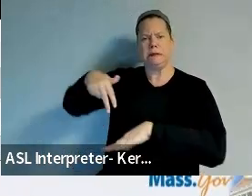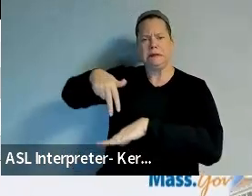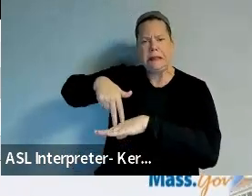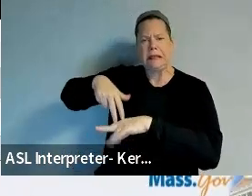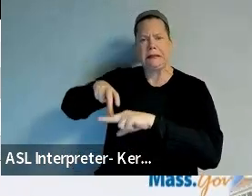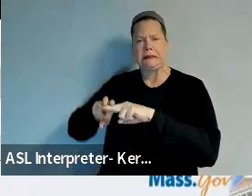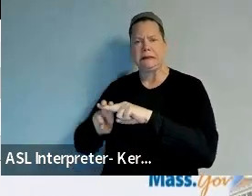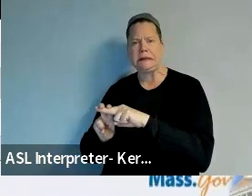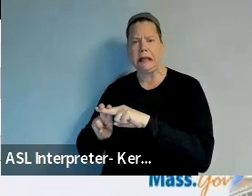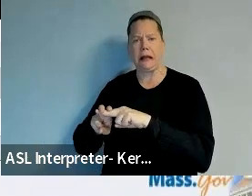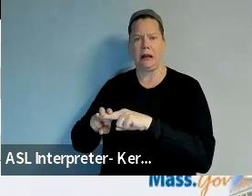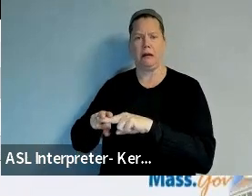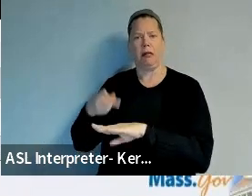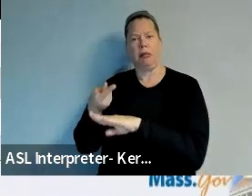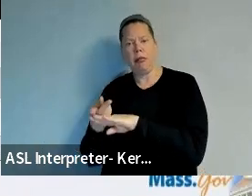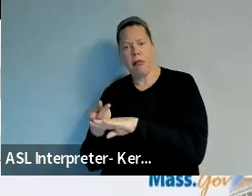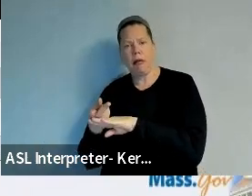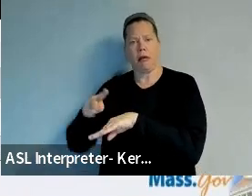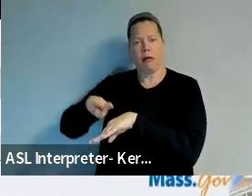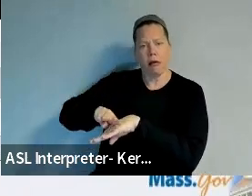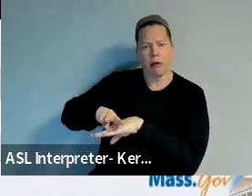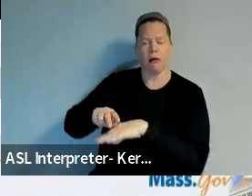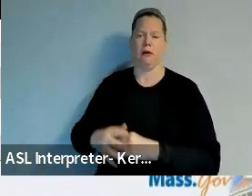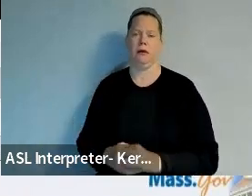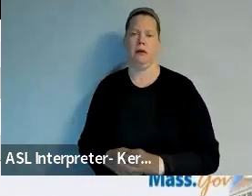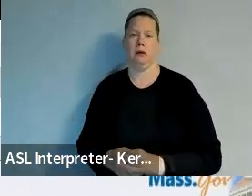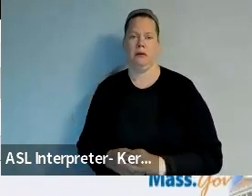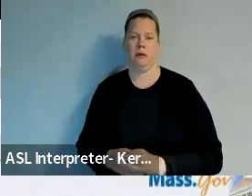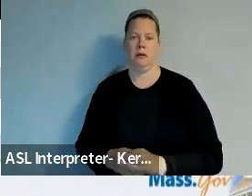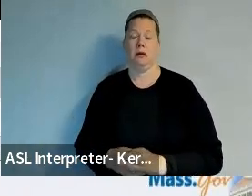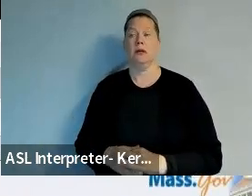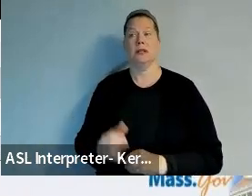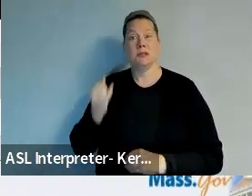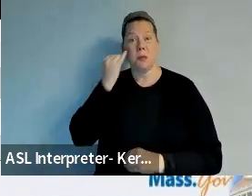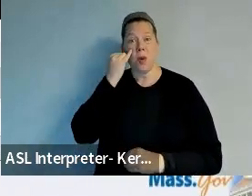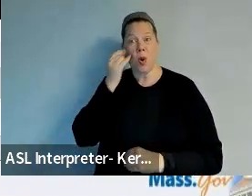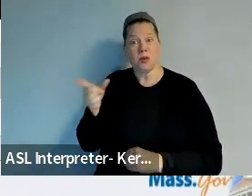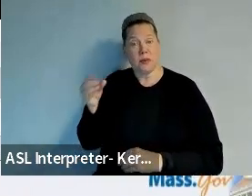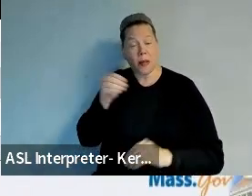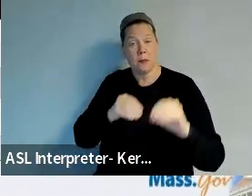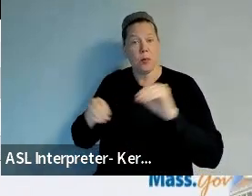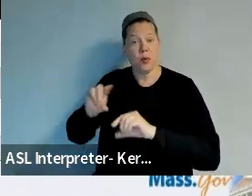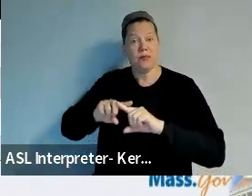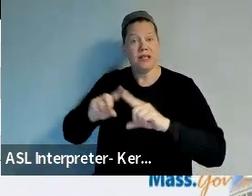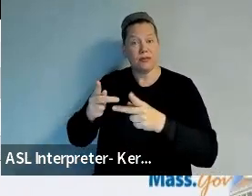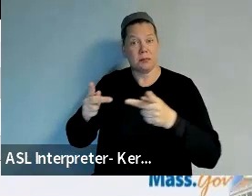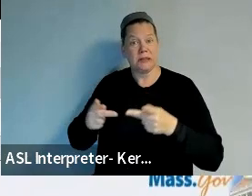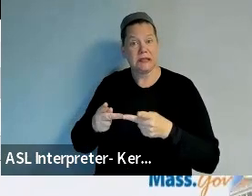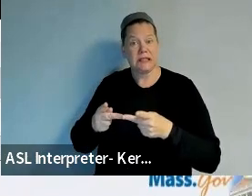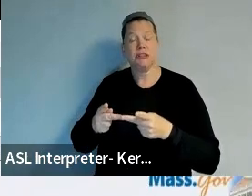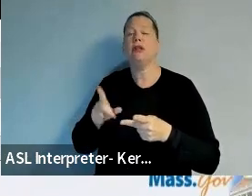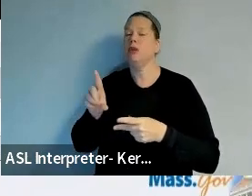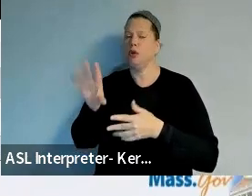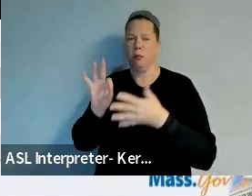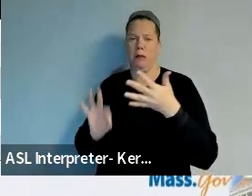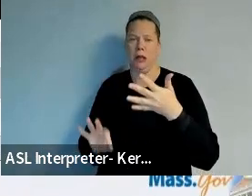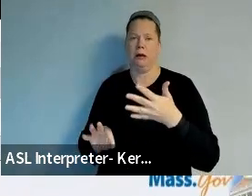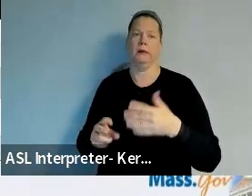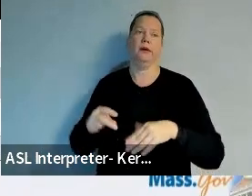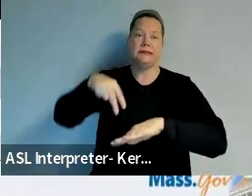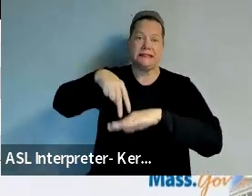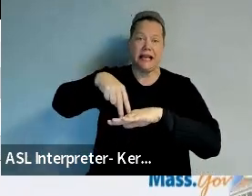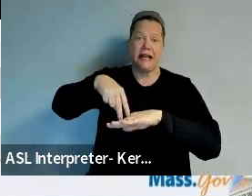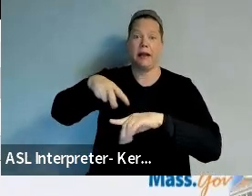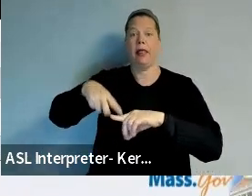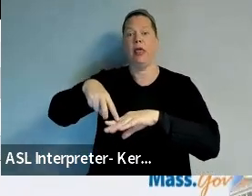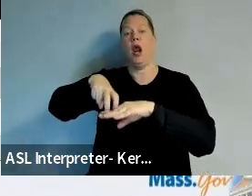If they were in multiple positions during the course of the restraint, select all that apply.